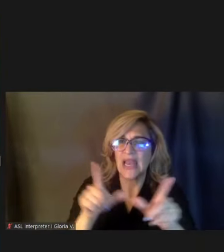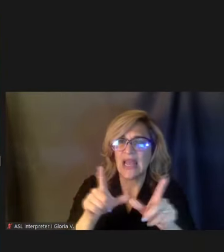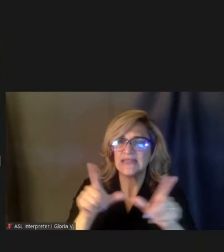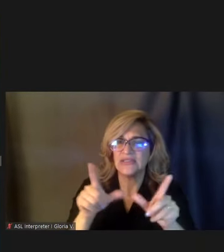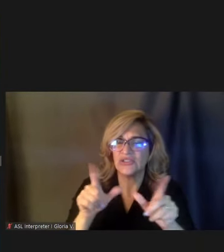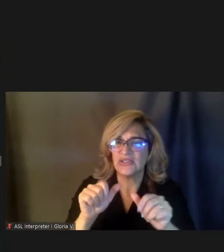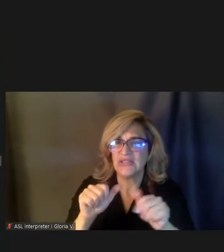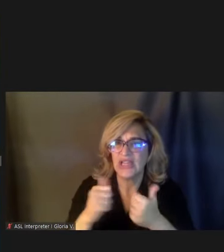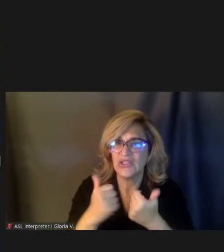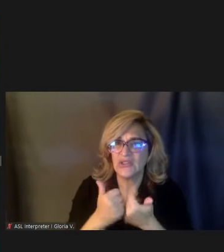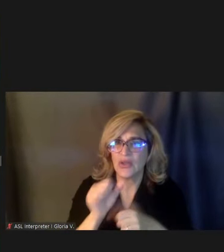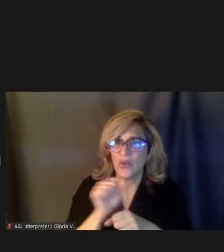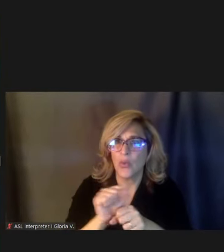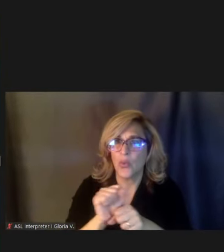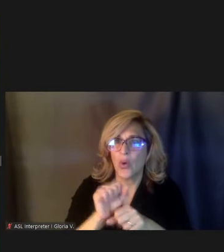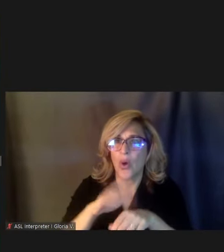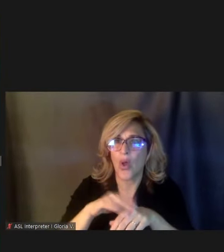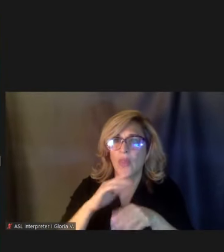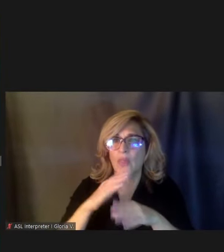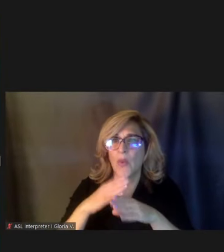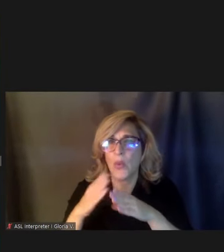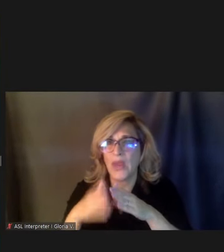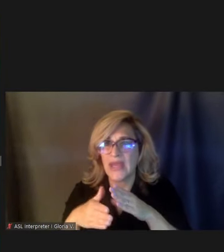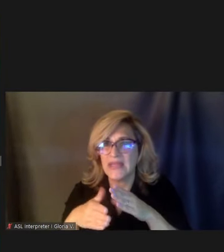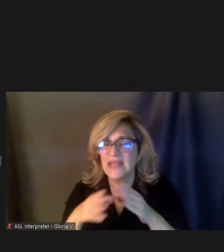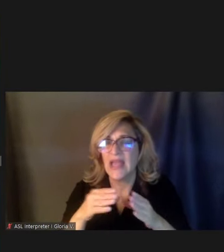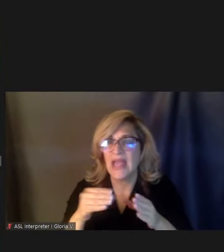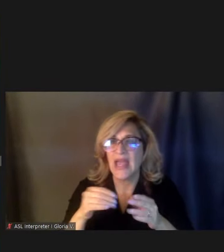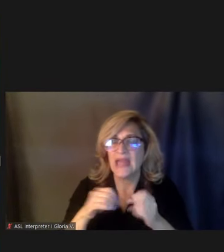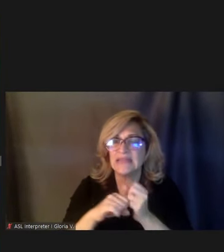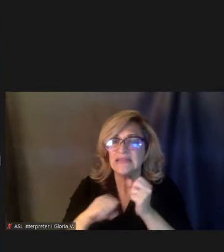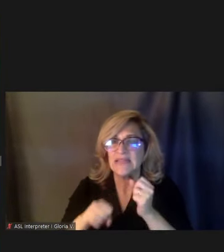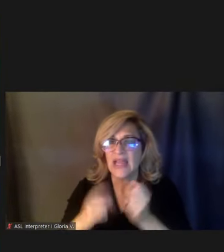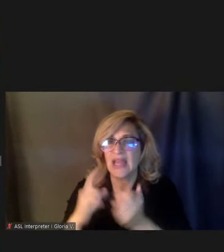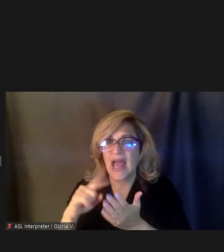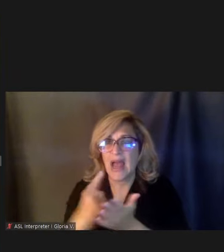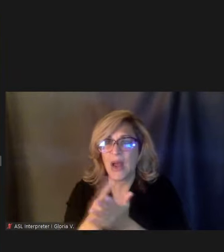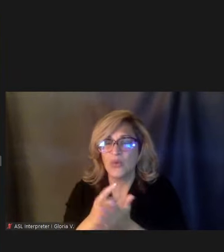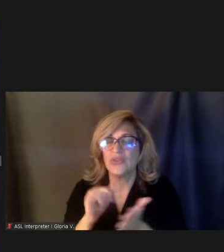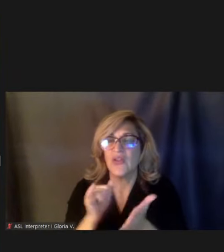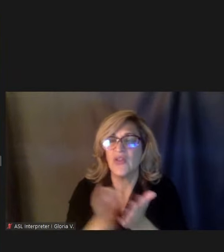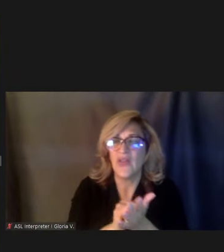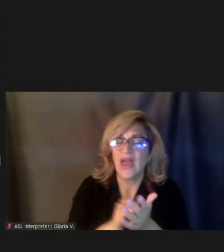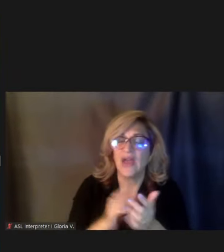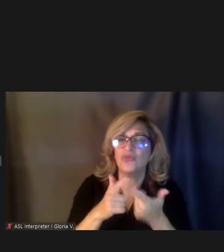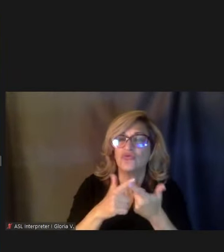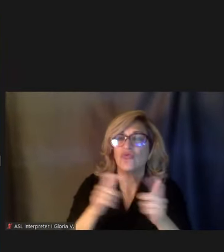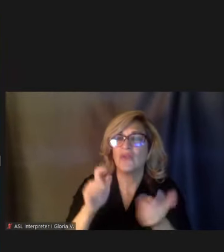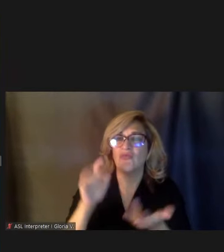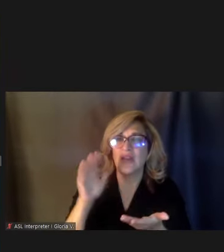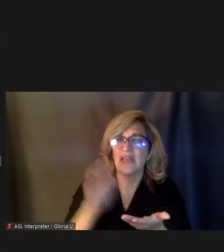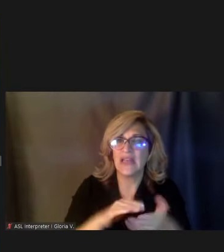agencies could be working on the weekends and staggered hours. That would greatly relieve